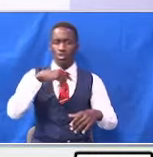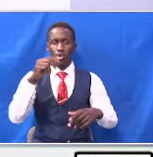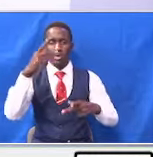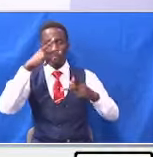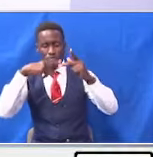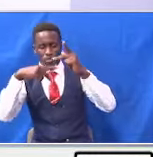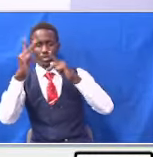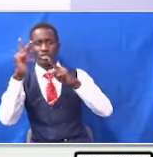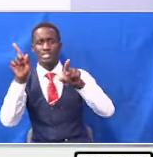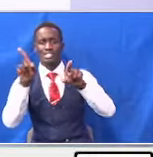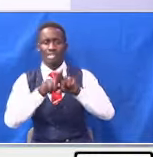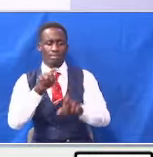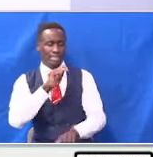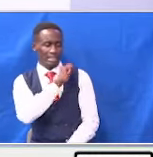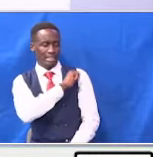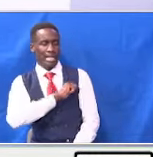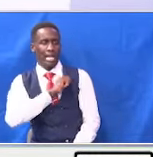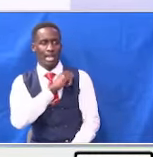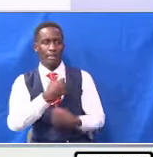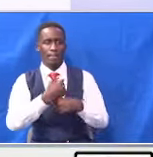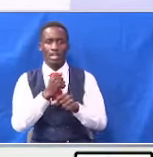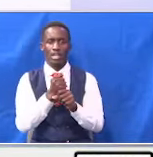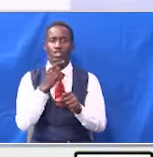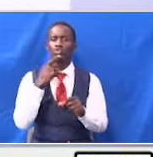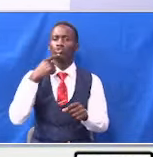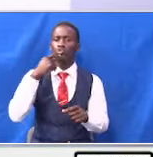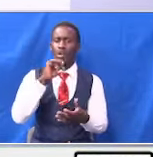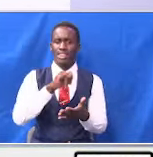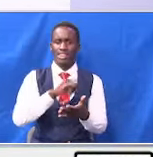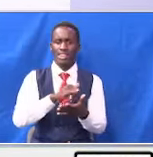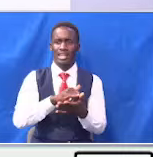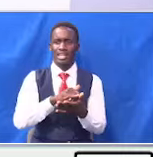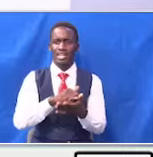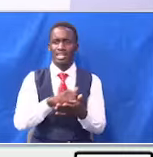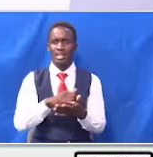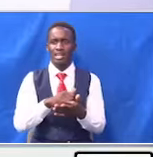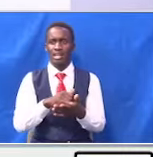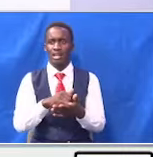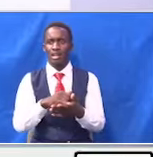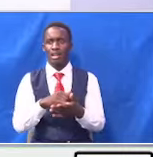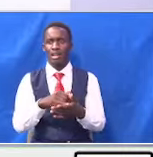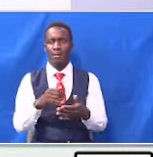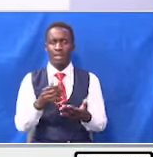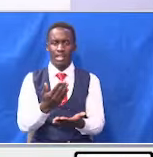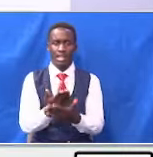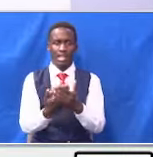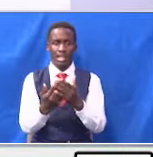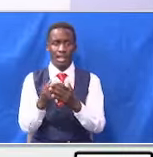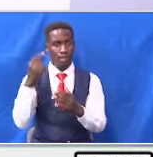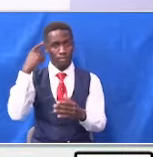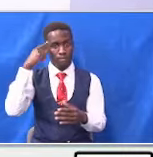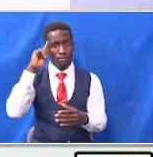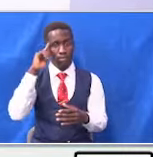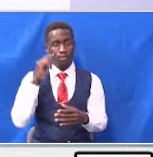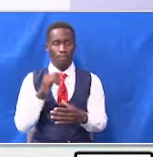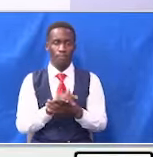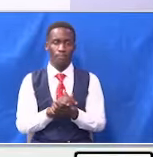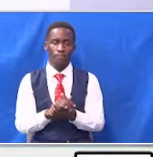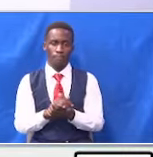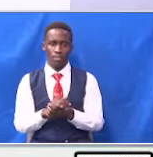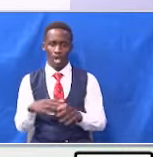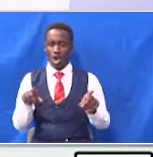their talents, but then making sure they're not treated as second-class citizens. Mm-hmm. And that's what he said that made many women happy.